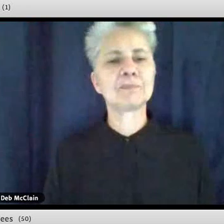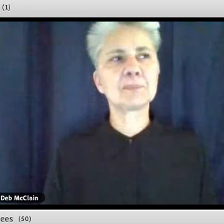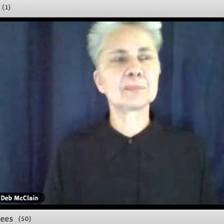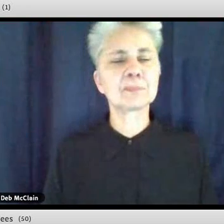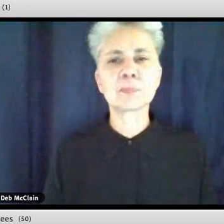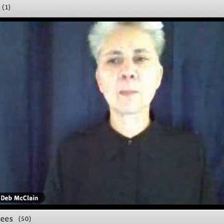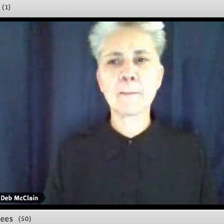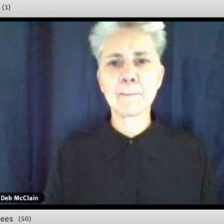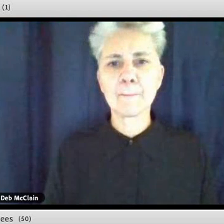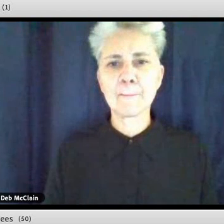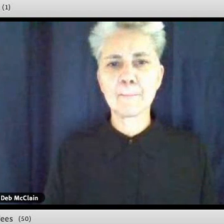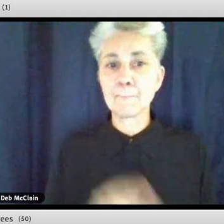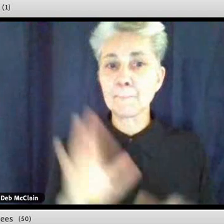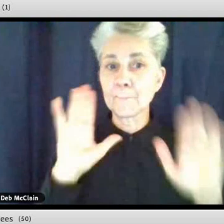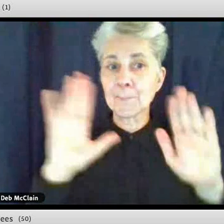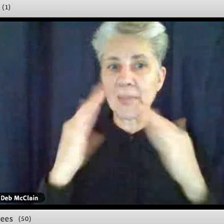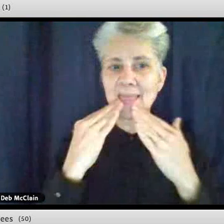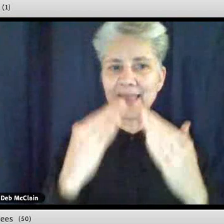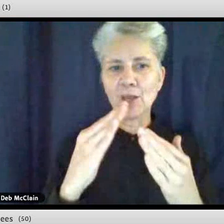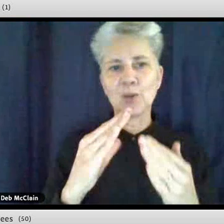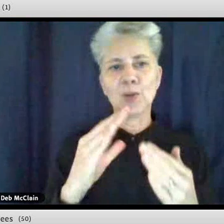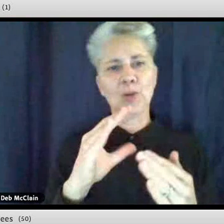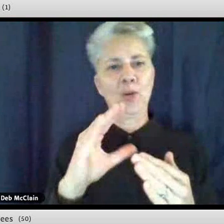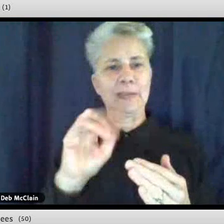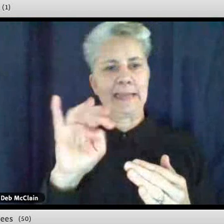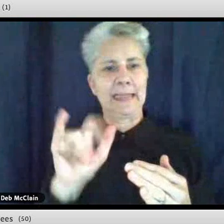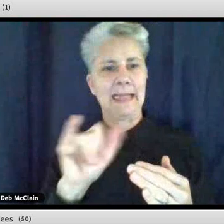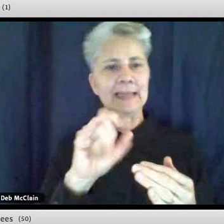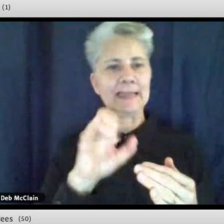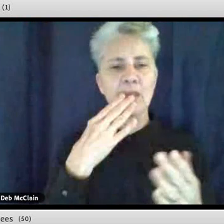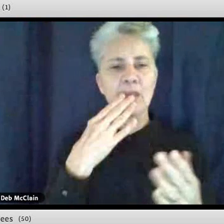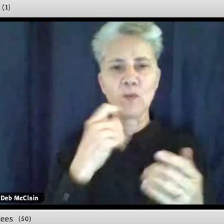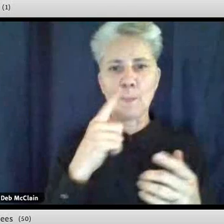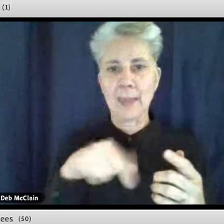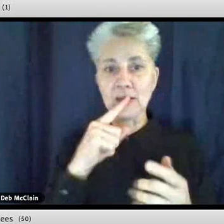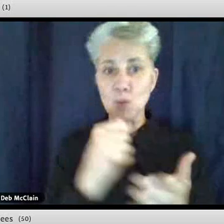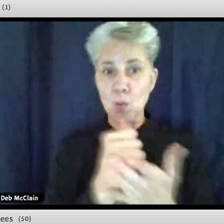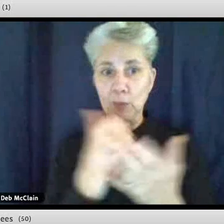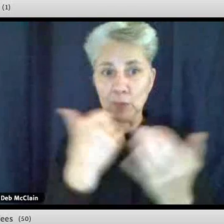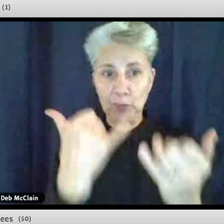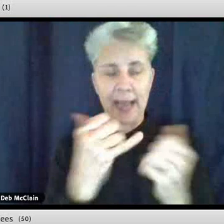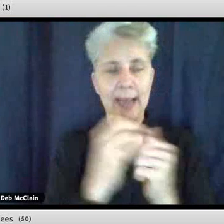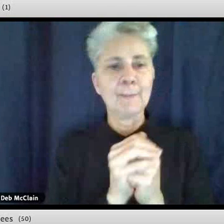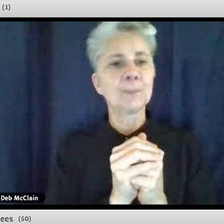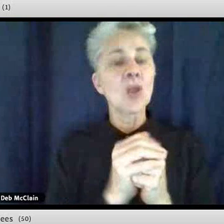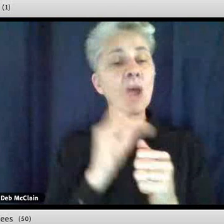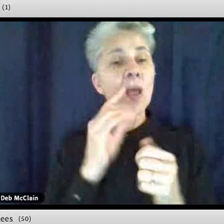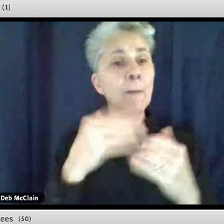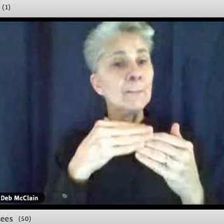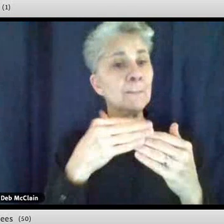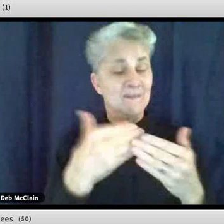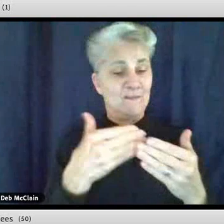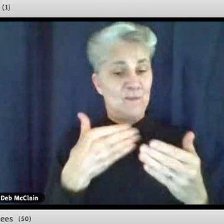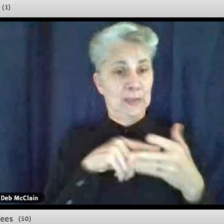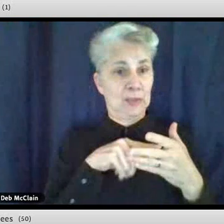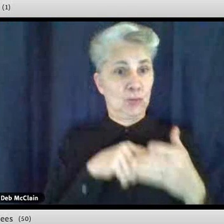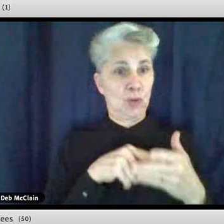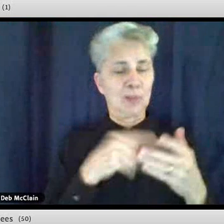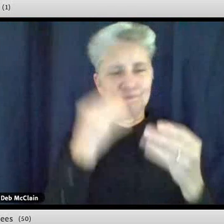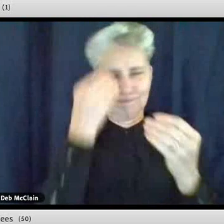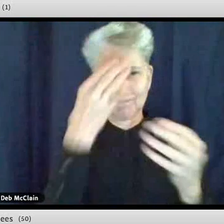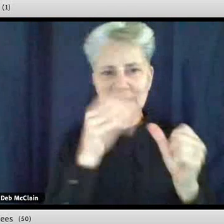of Alabama. Thank you so much, Cindy, and Deb. Also, thank you for being here. Thank you for your help today. Before we get started, just to